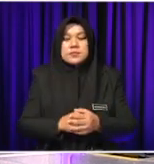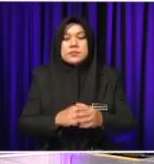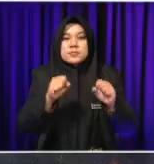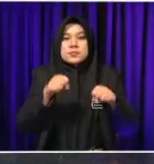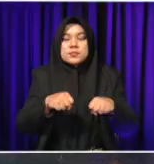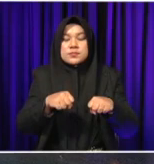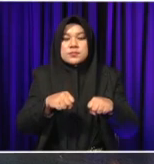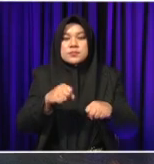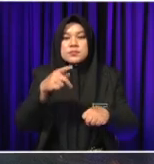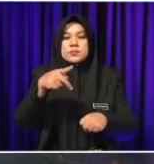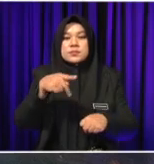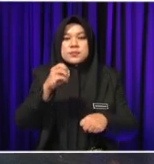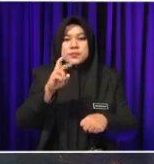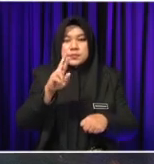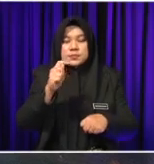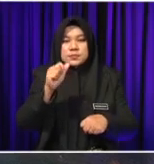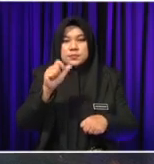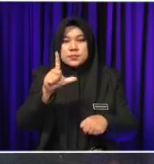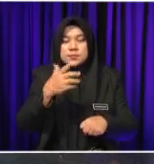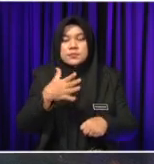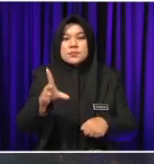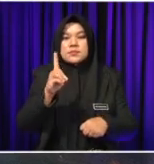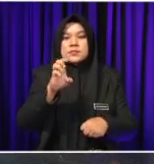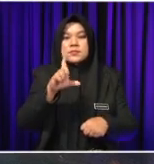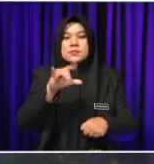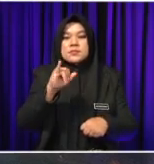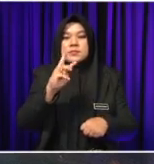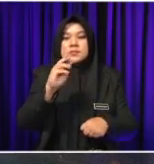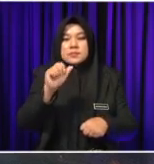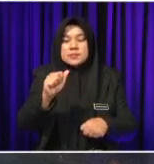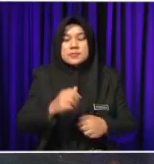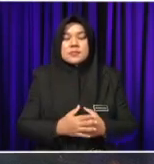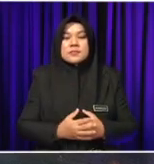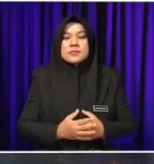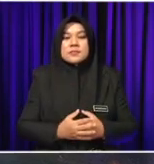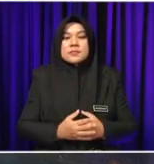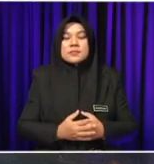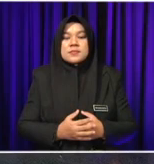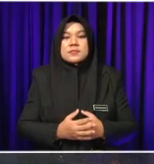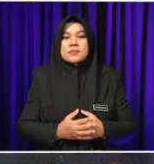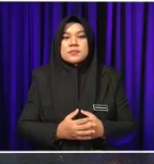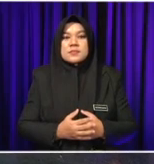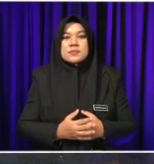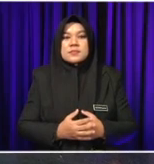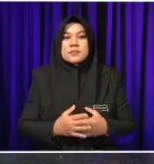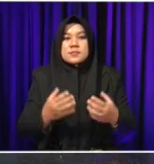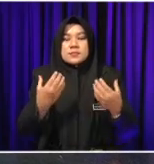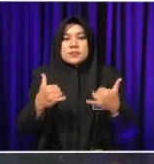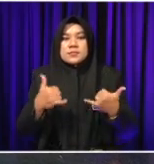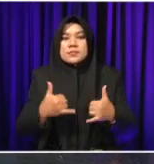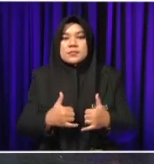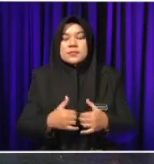access on Portal Delima, guys. All right, and there you have it. And this moment I've been waiting for, we're going to play a short game for our